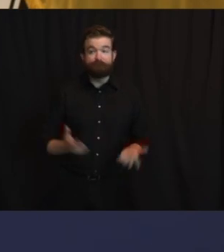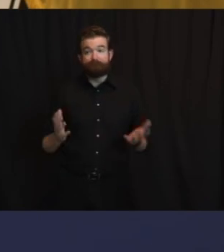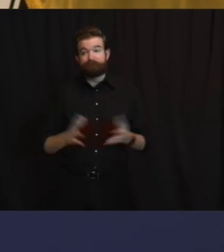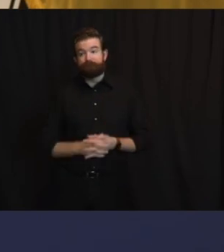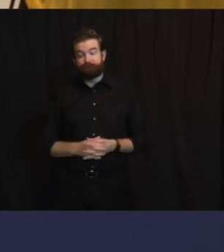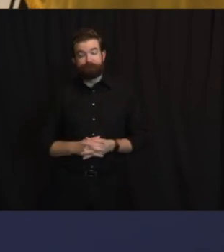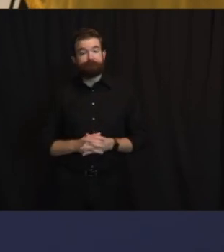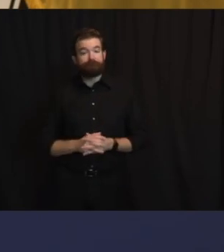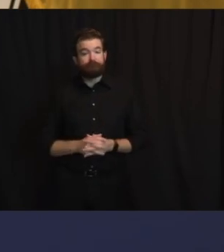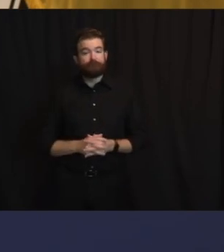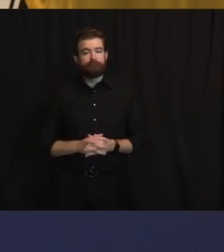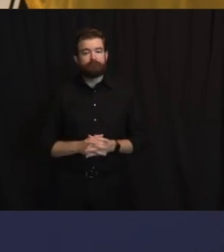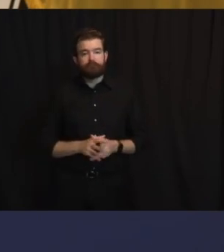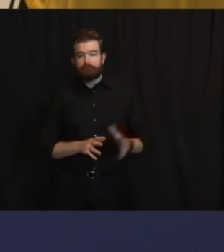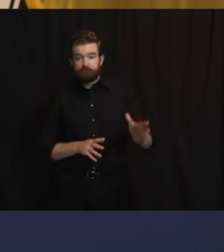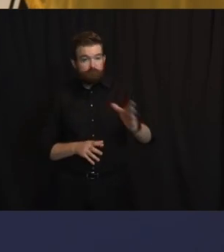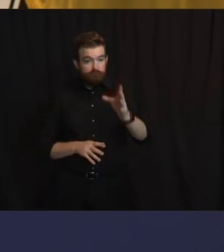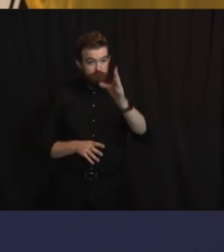Sir.